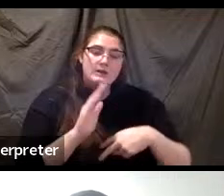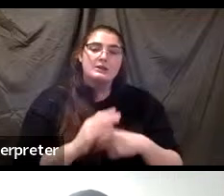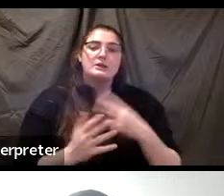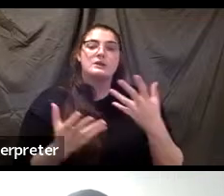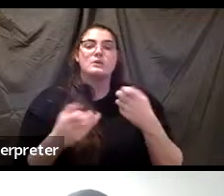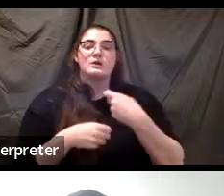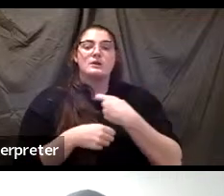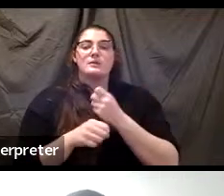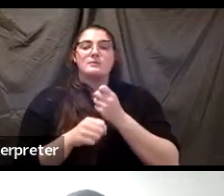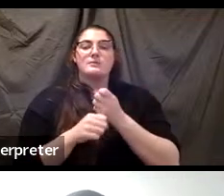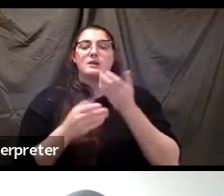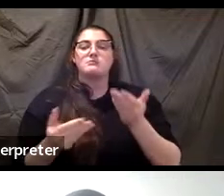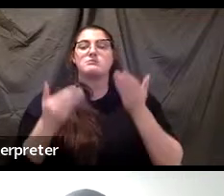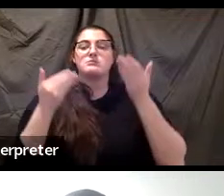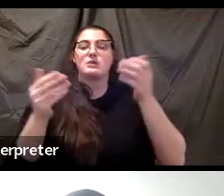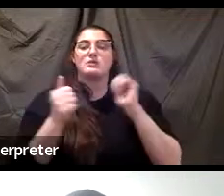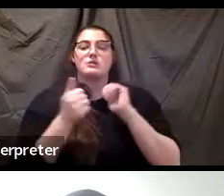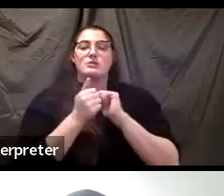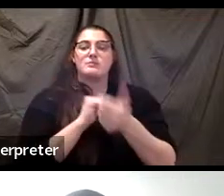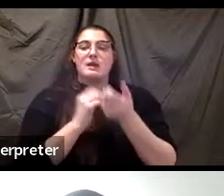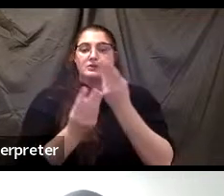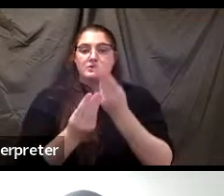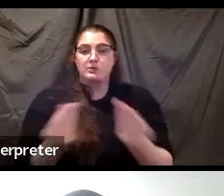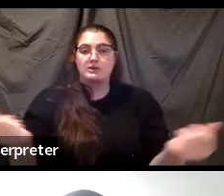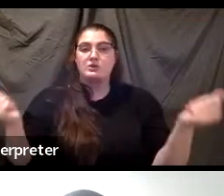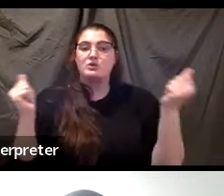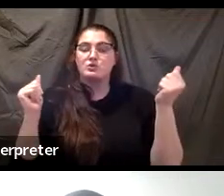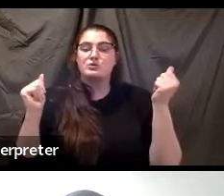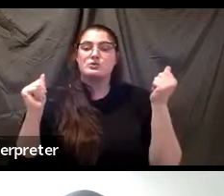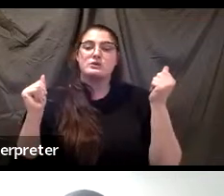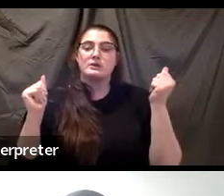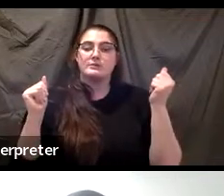make a motion that we pass this resolution.